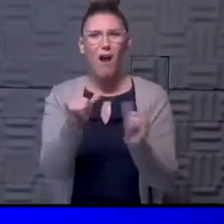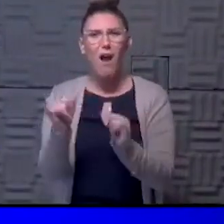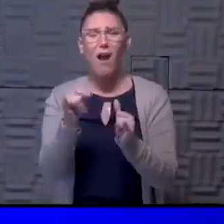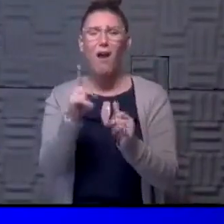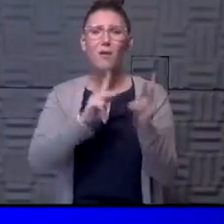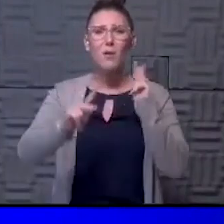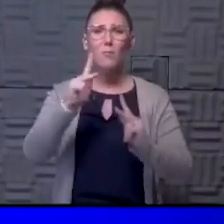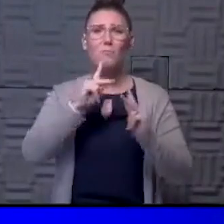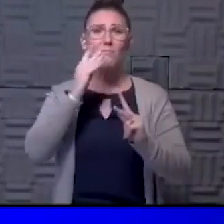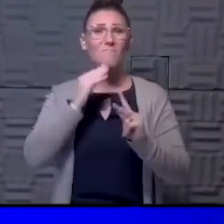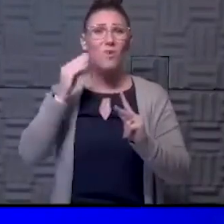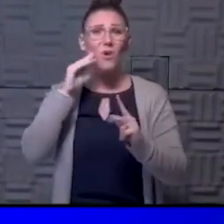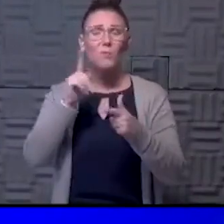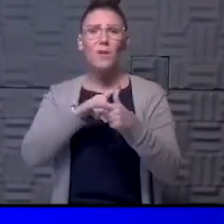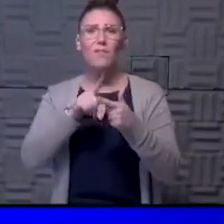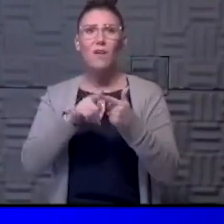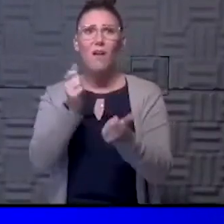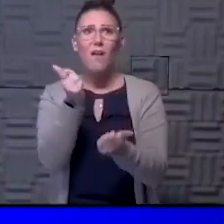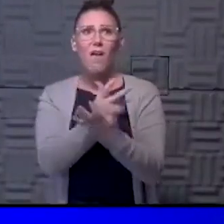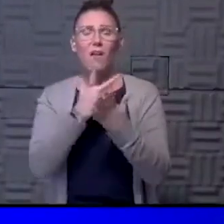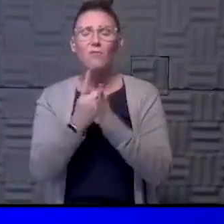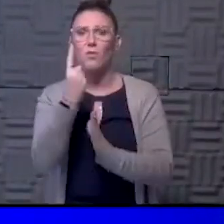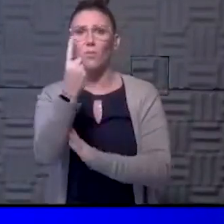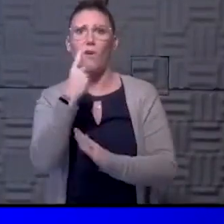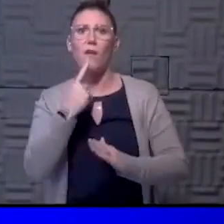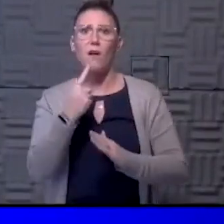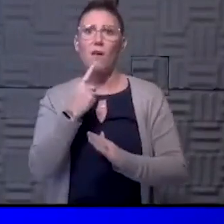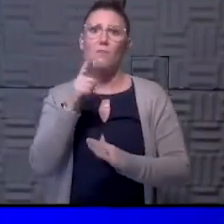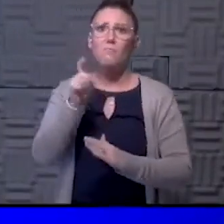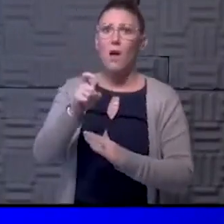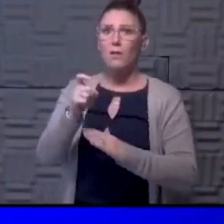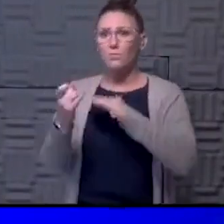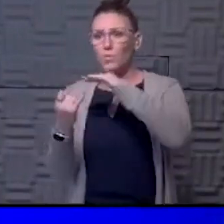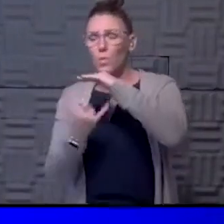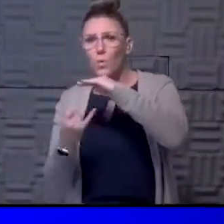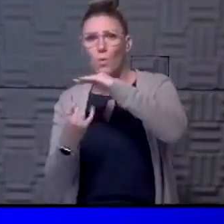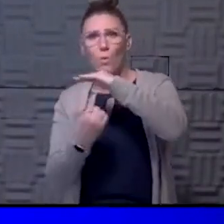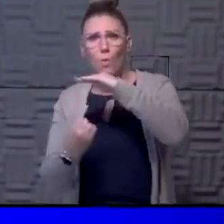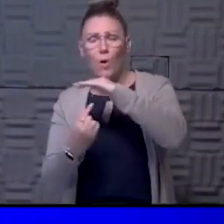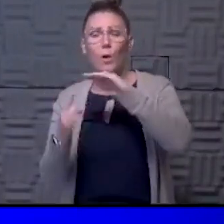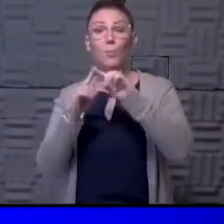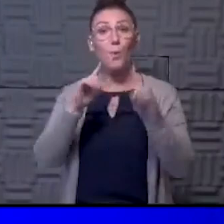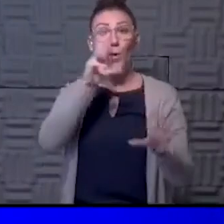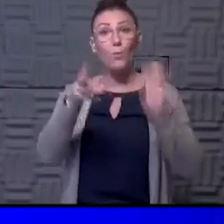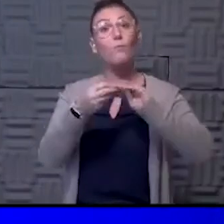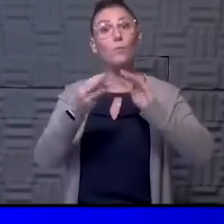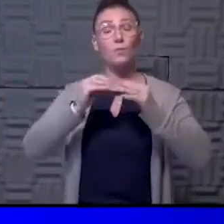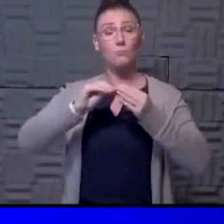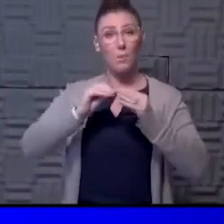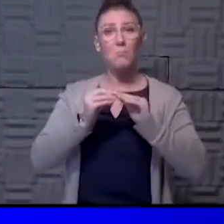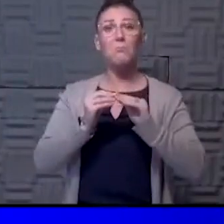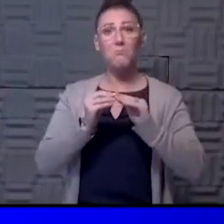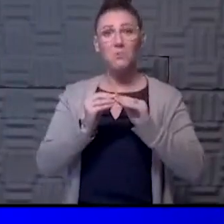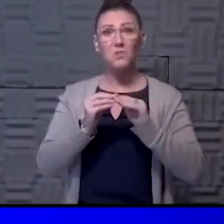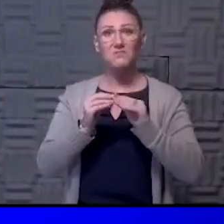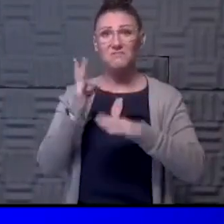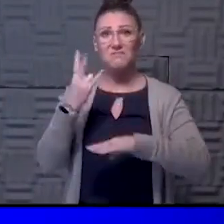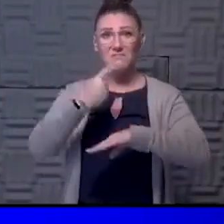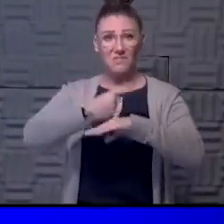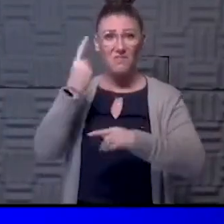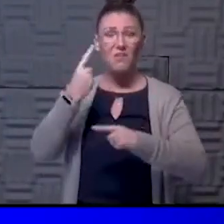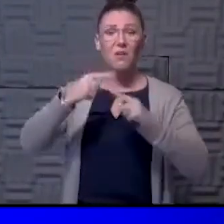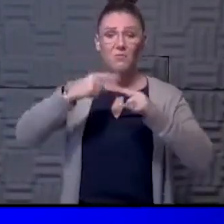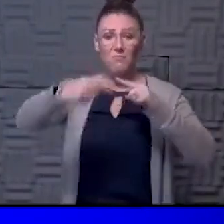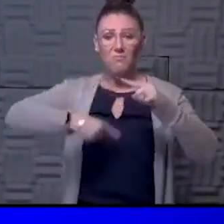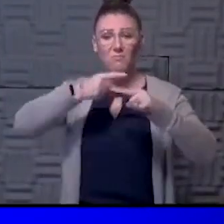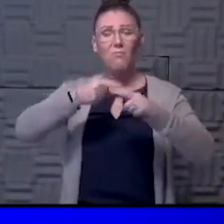everybody gets knocked out from a quarantine. Yeah, bad idea. So, but I was happy again to see that the overall numbers of 7-day rolling average of new cases in